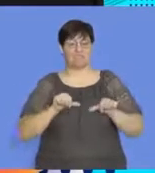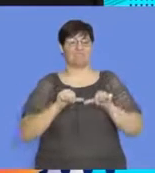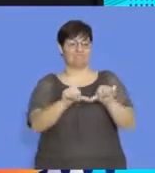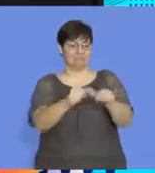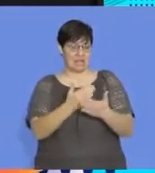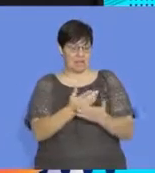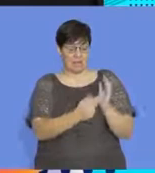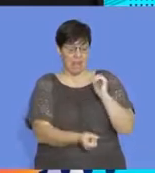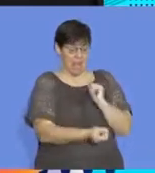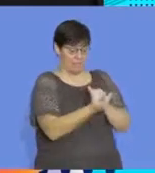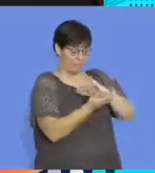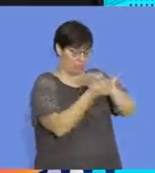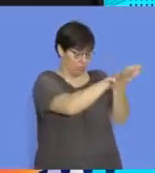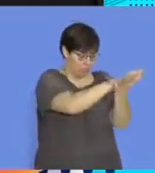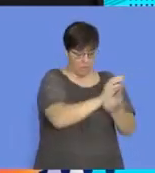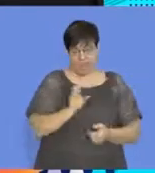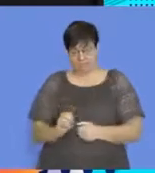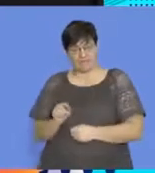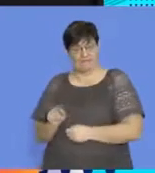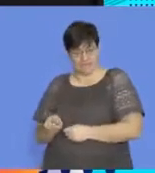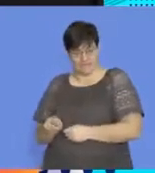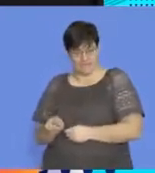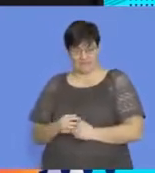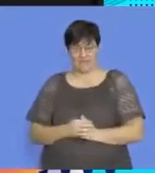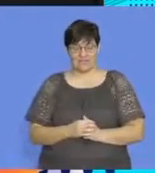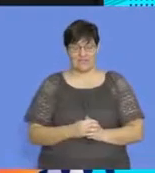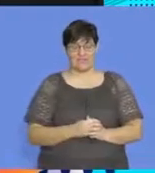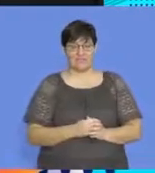should happen, we've basically got a fallback.